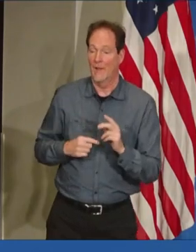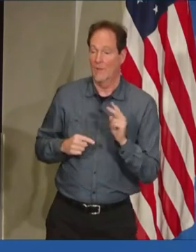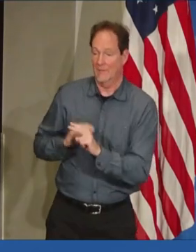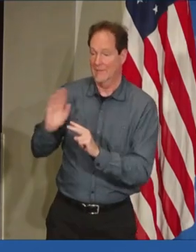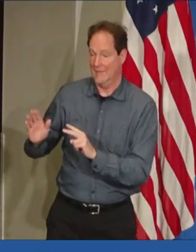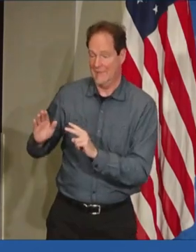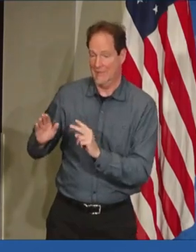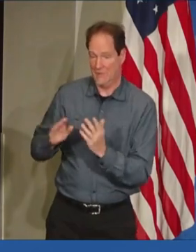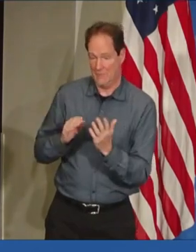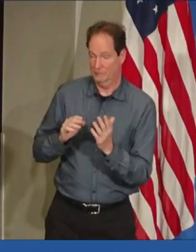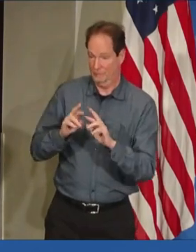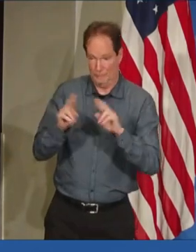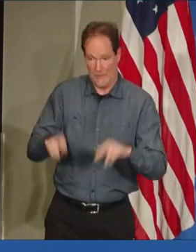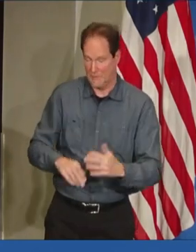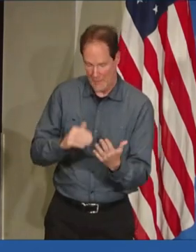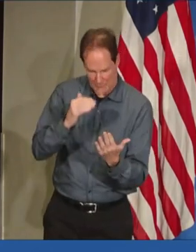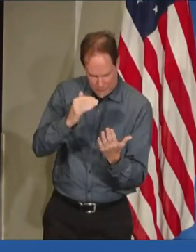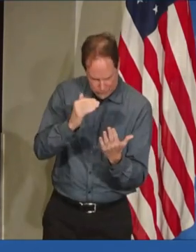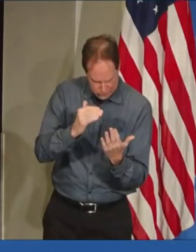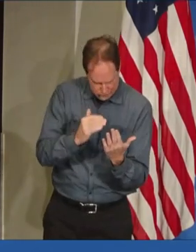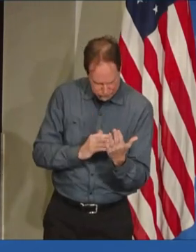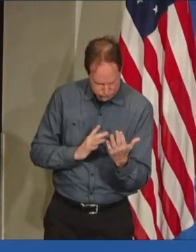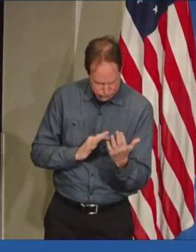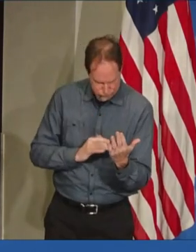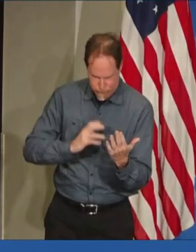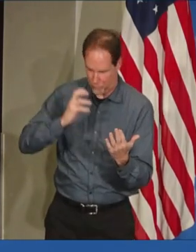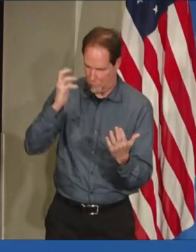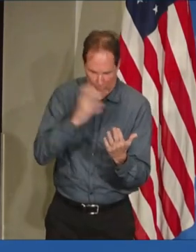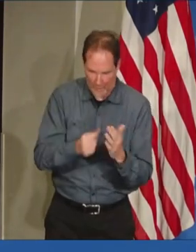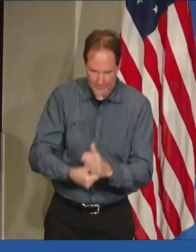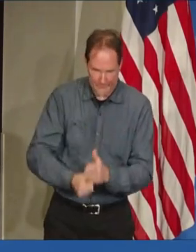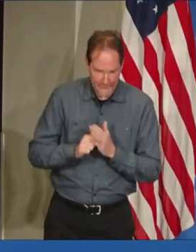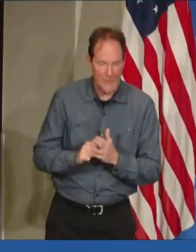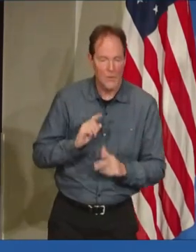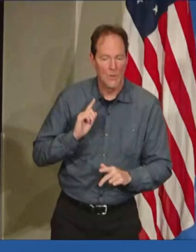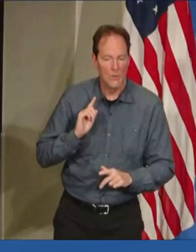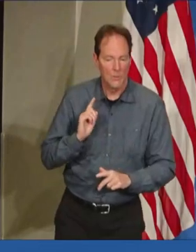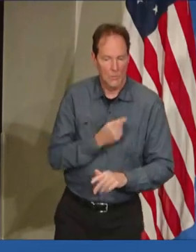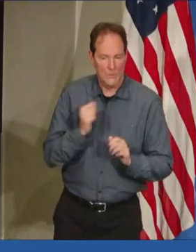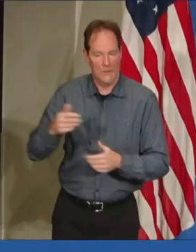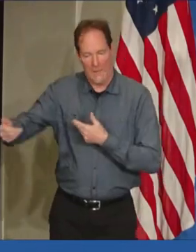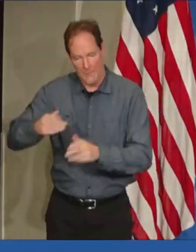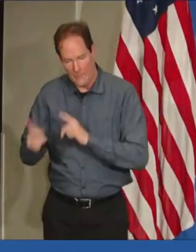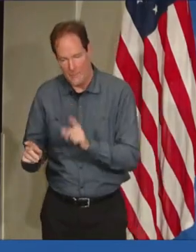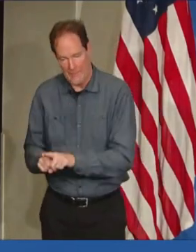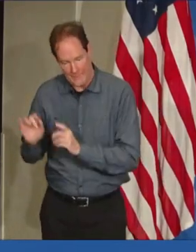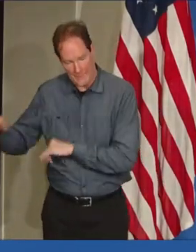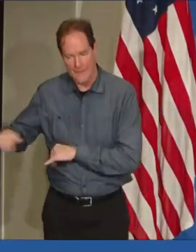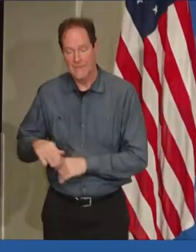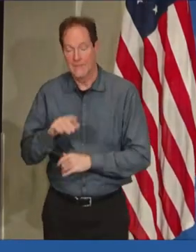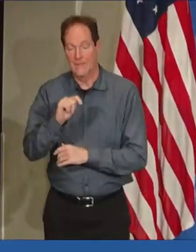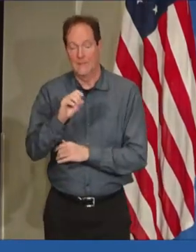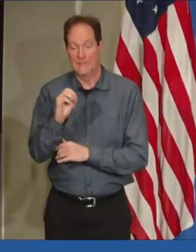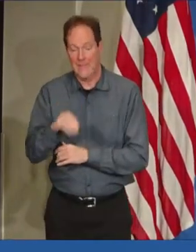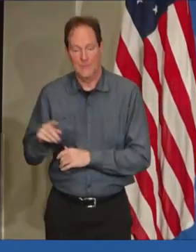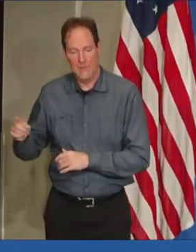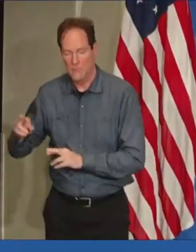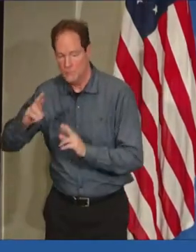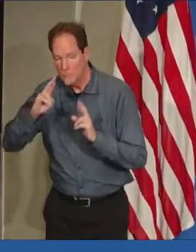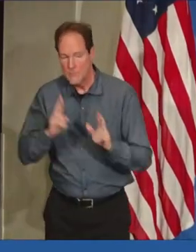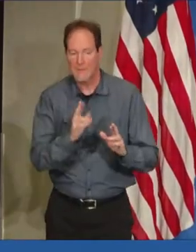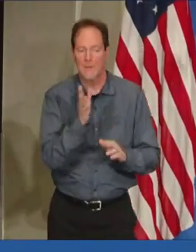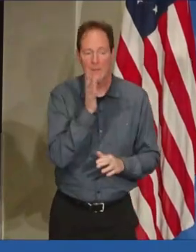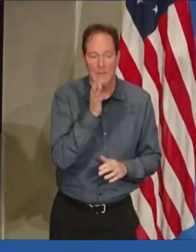was stellar. And so we were able to bring people in like that. Tom also respected